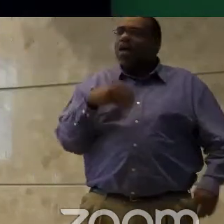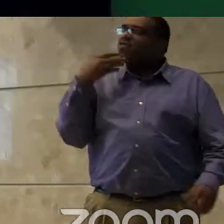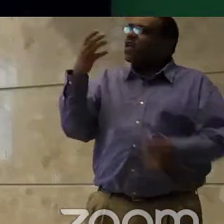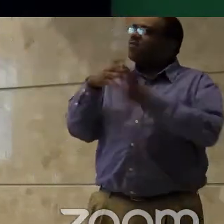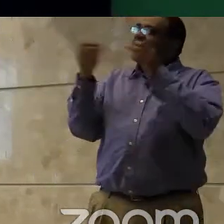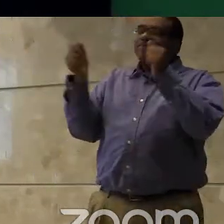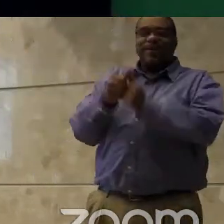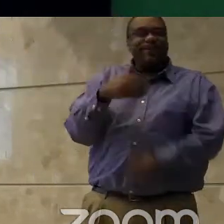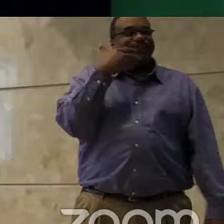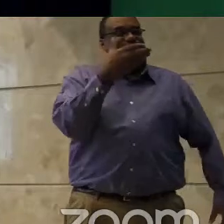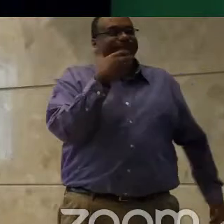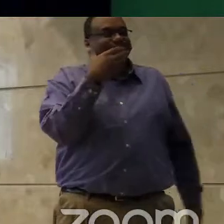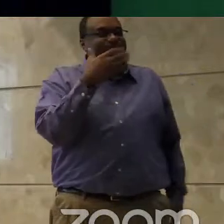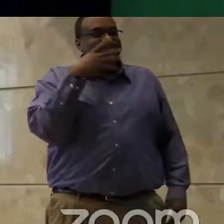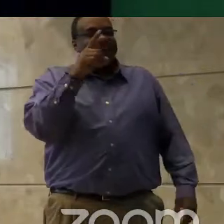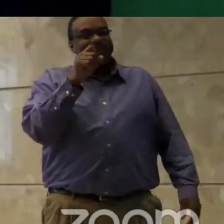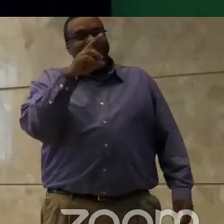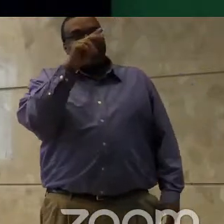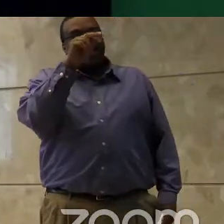Thank you, Dr. Anderson.